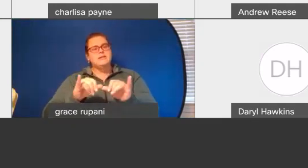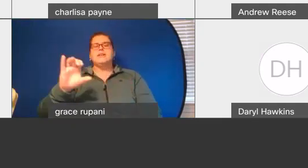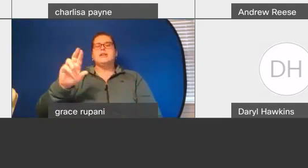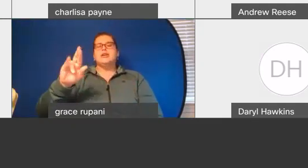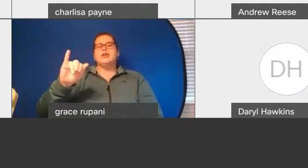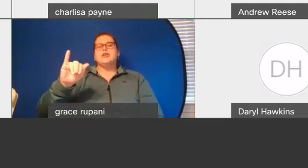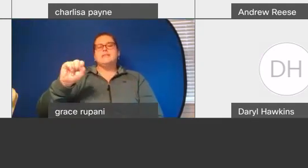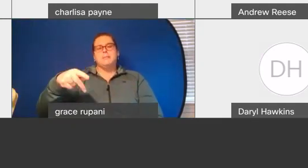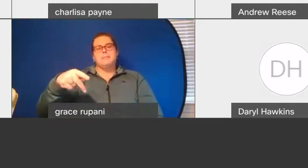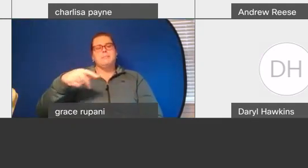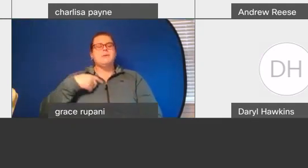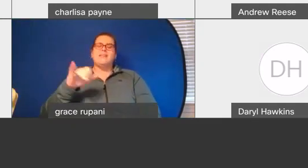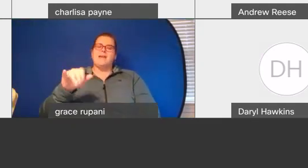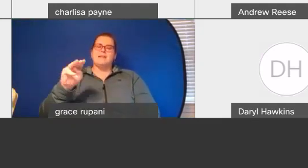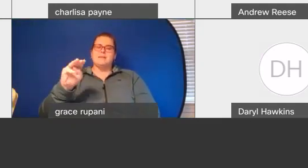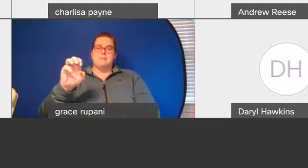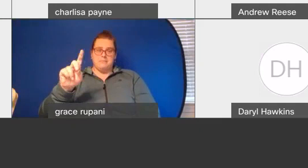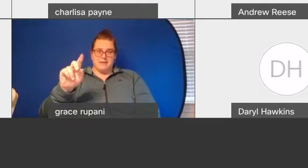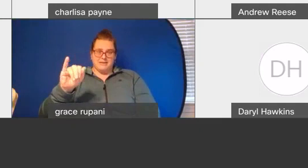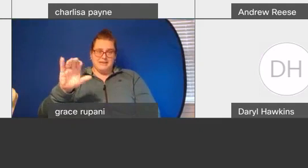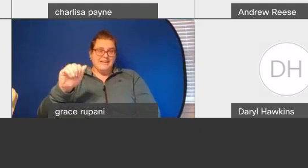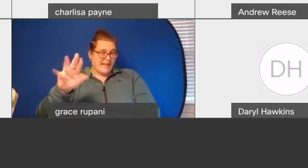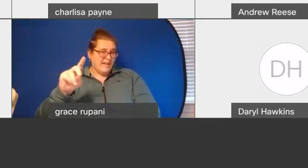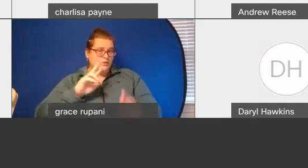data, so that